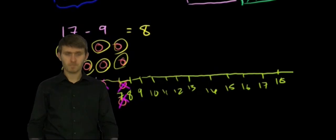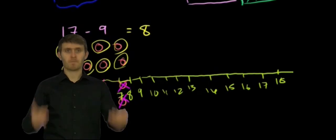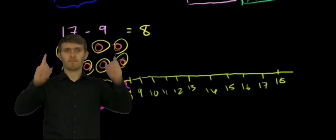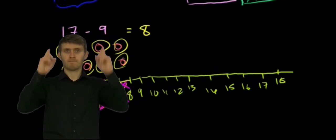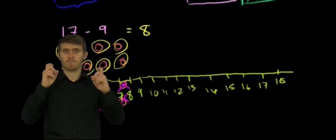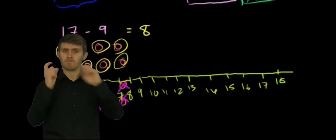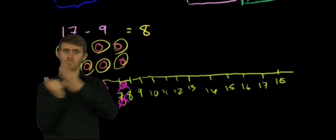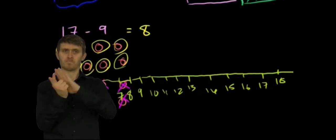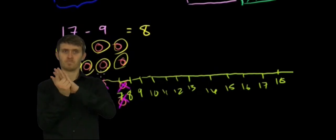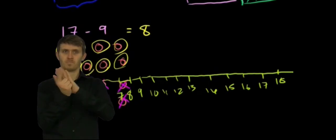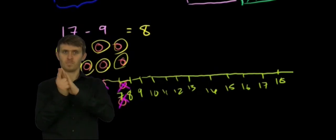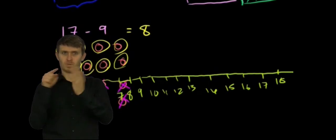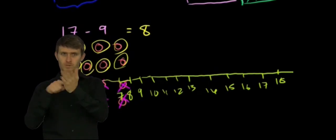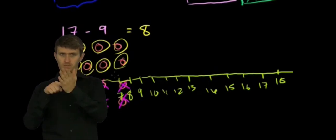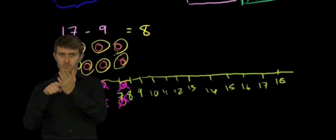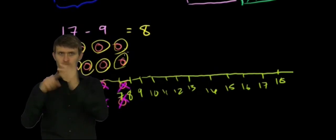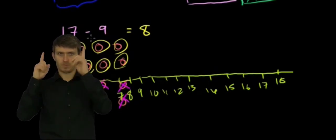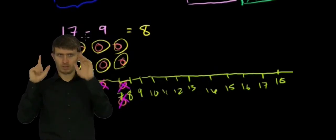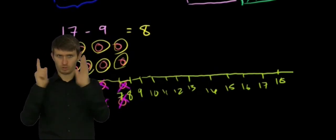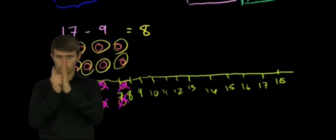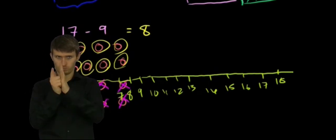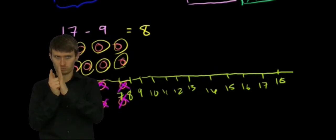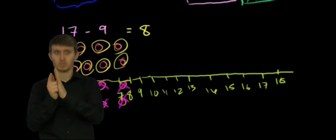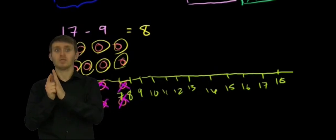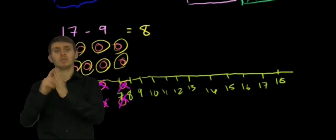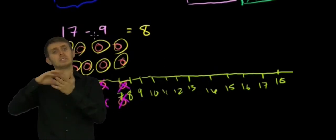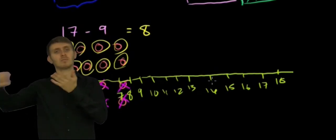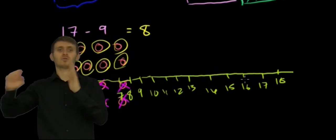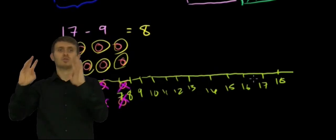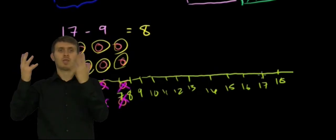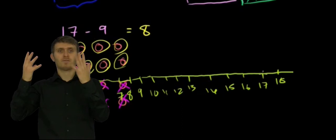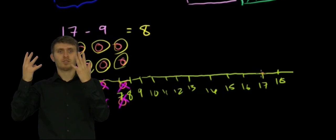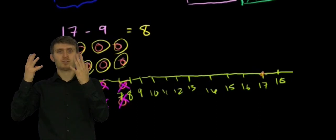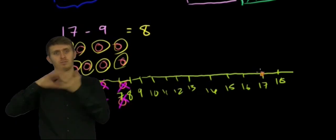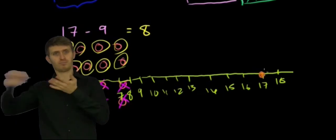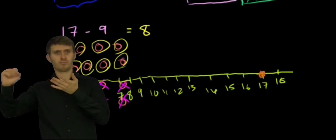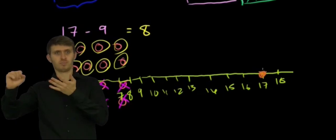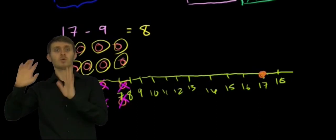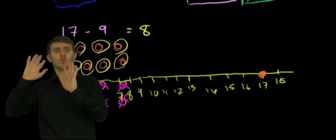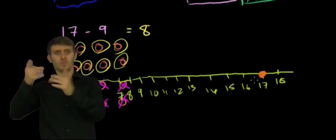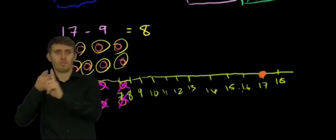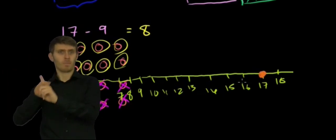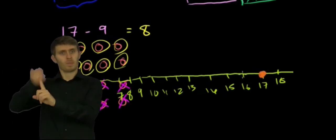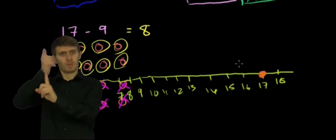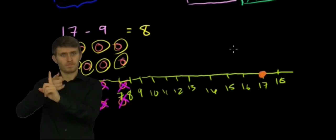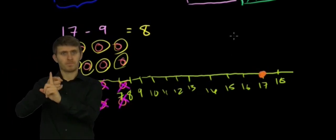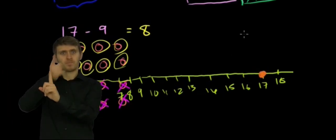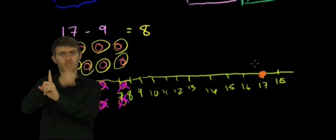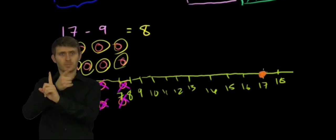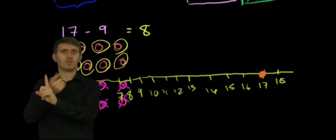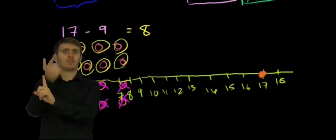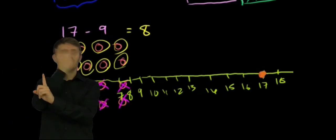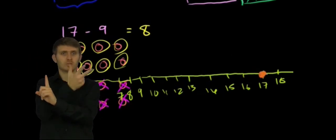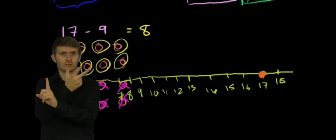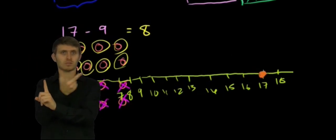imagine I could keep going to the left all the way to 0. But I start at 17. I could start at 17 and take away 9